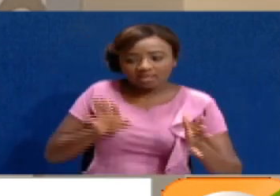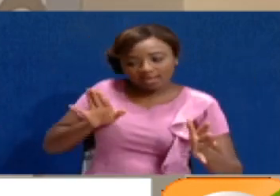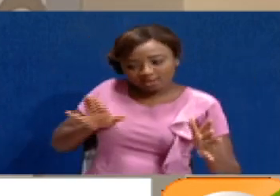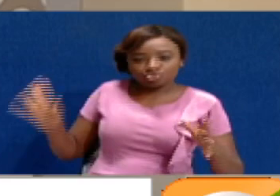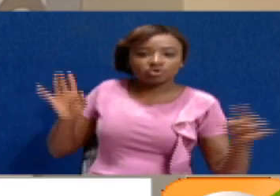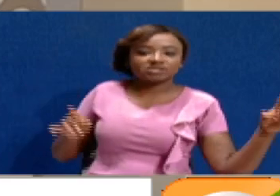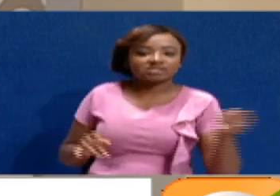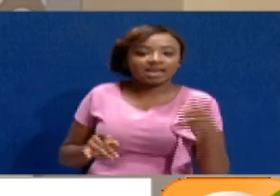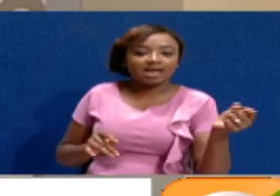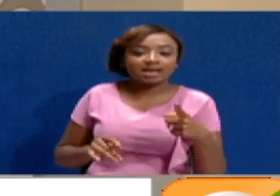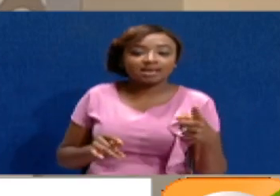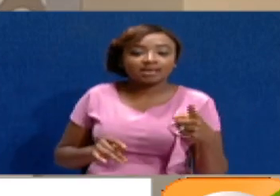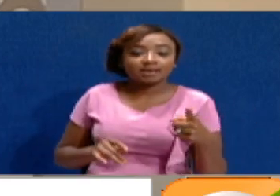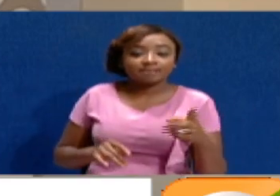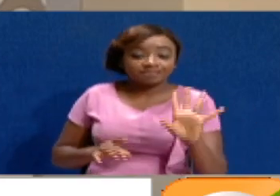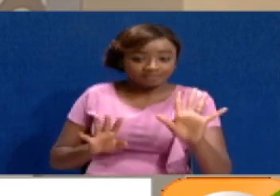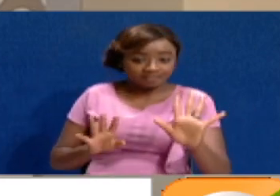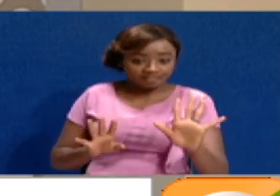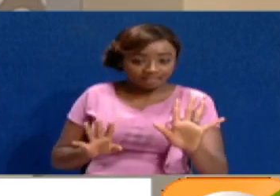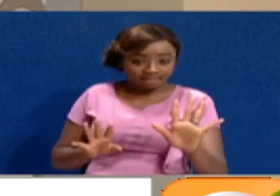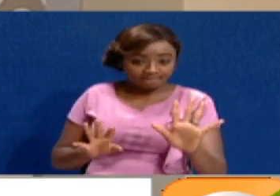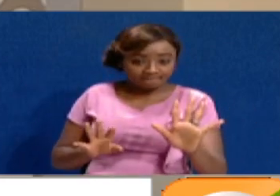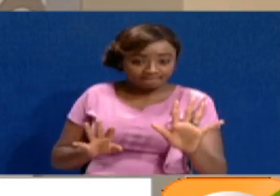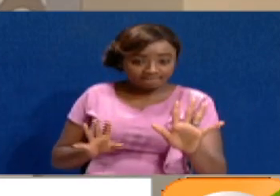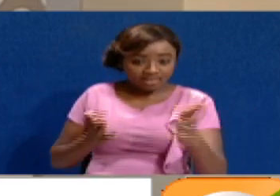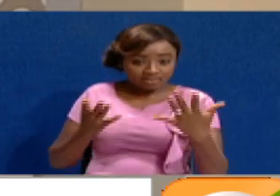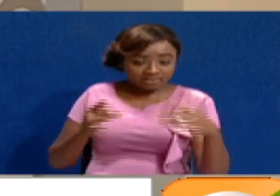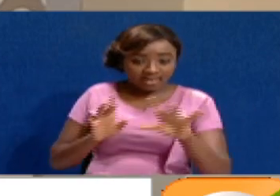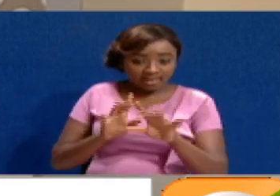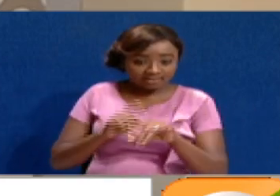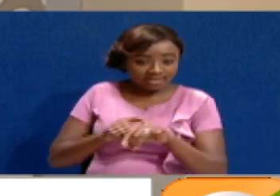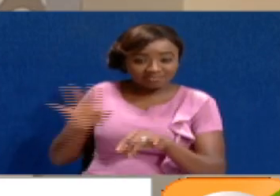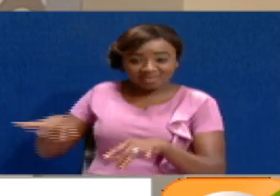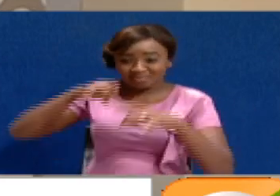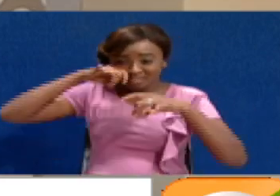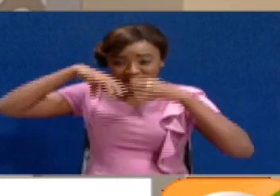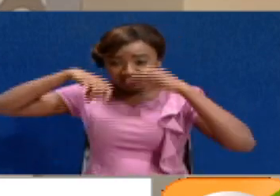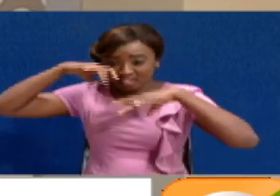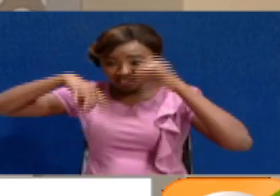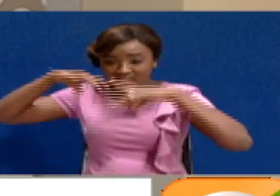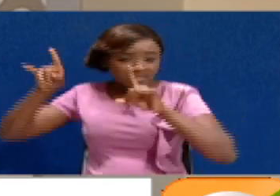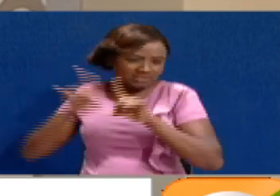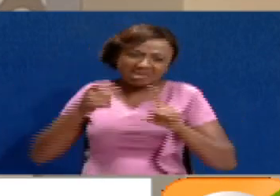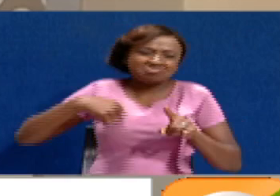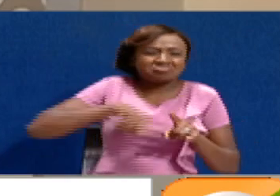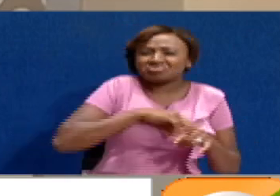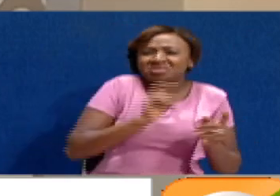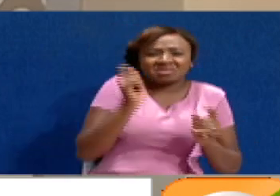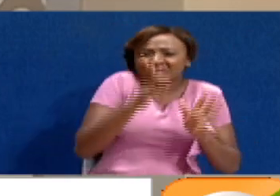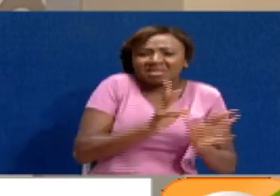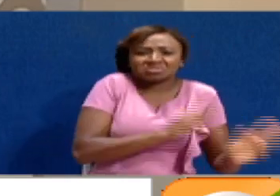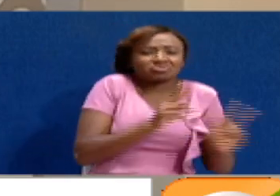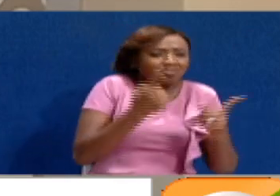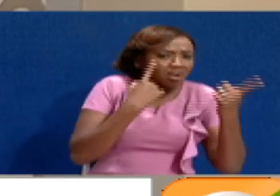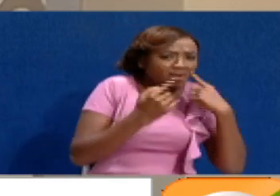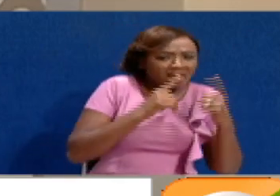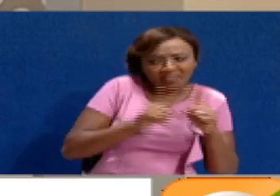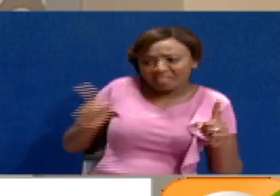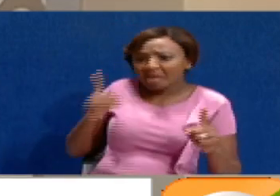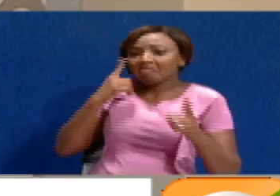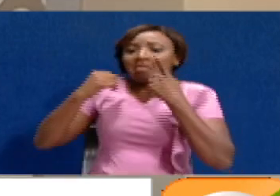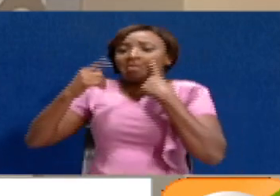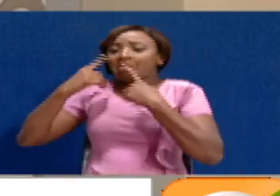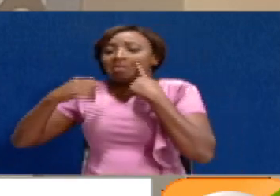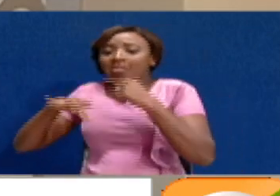salary. When all is said and done, and when they have cried their eyes out, like we do every day, and when they are